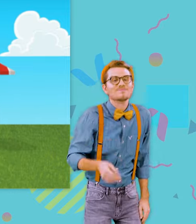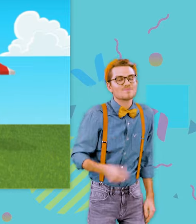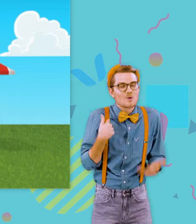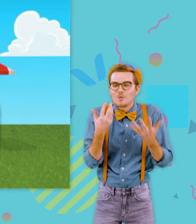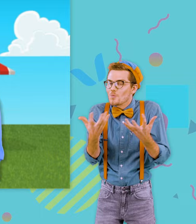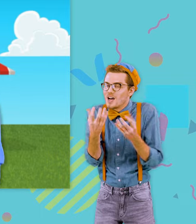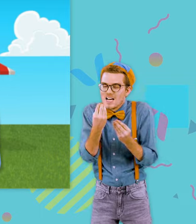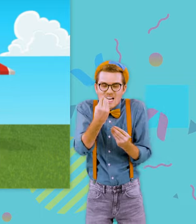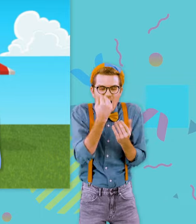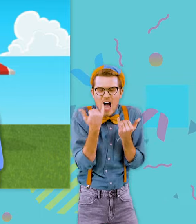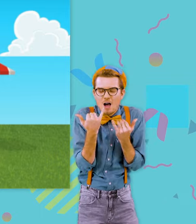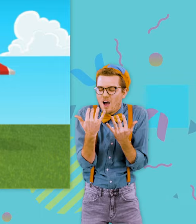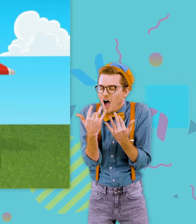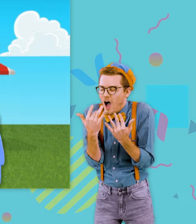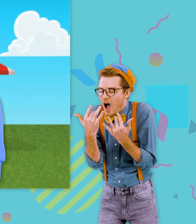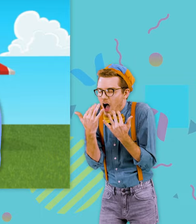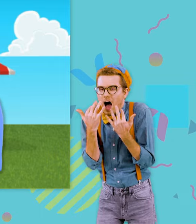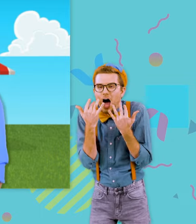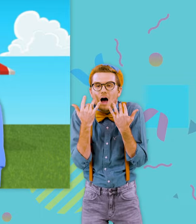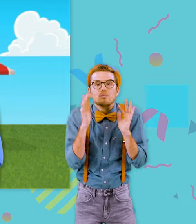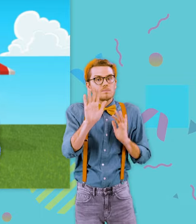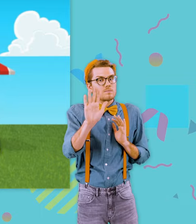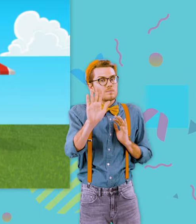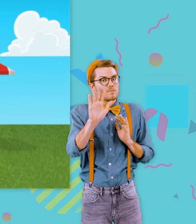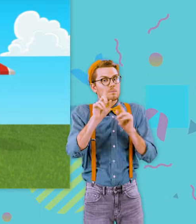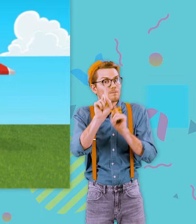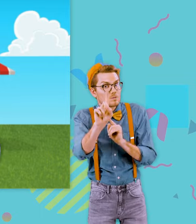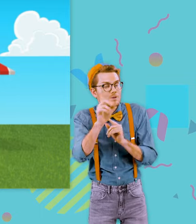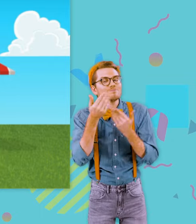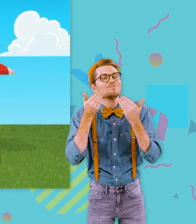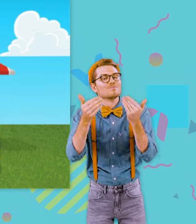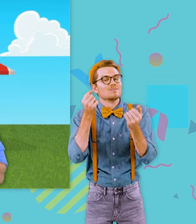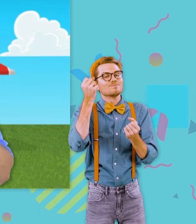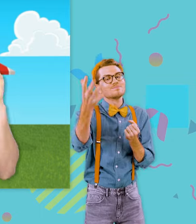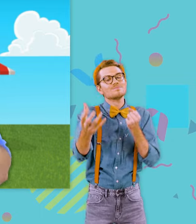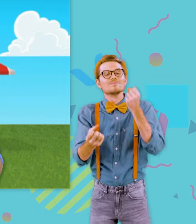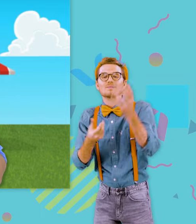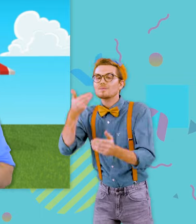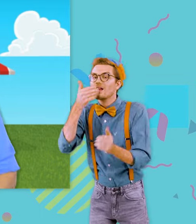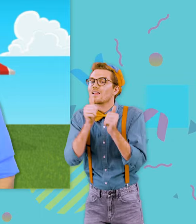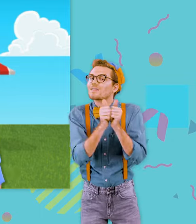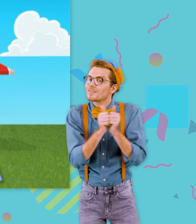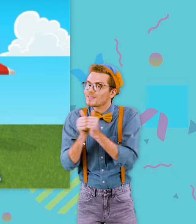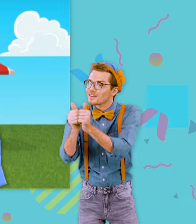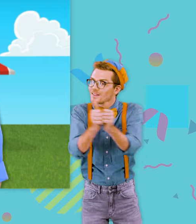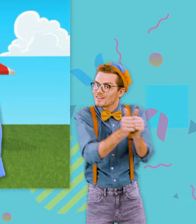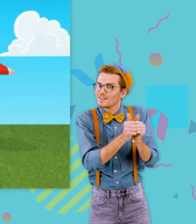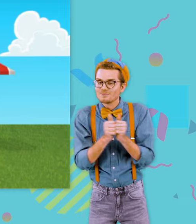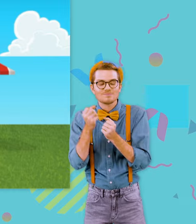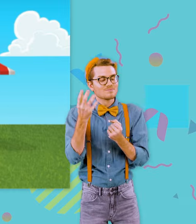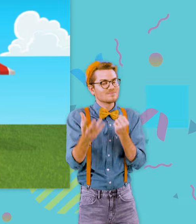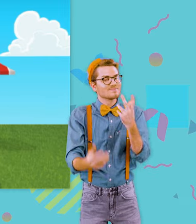so tasty smelling. I just want to eat it all up. But first, let's sing